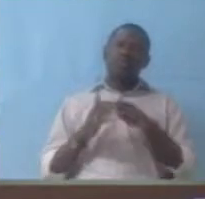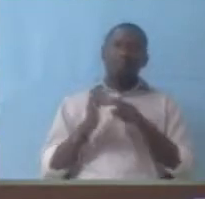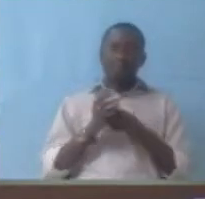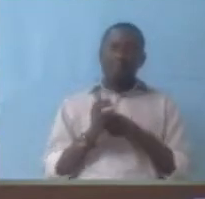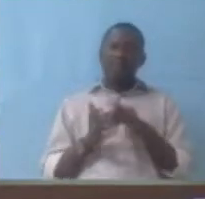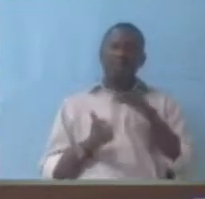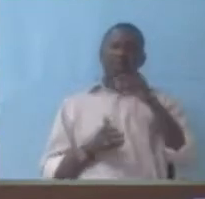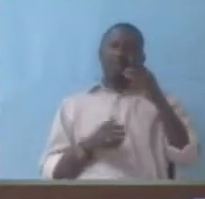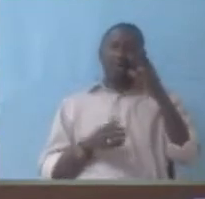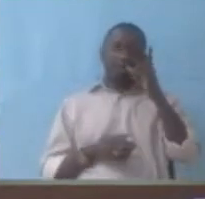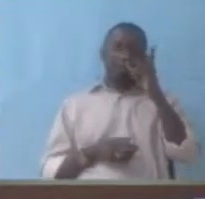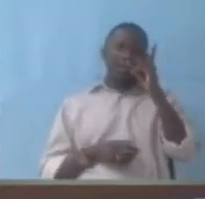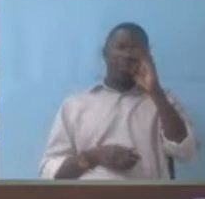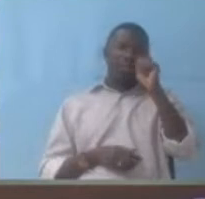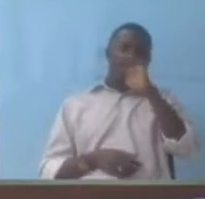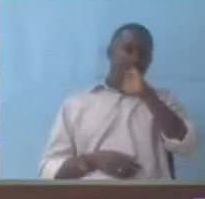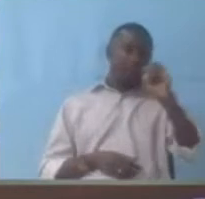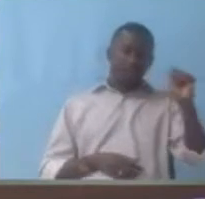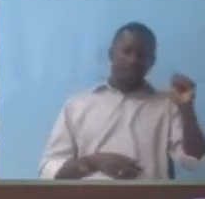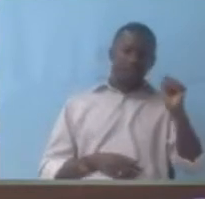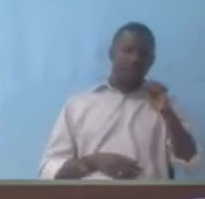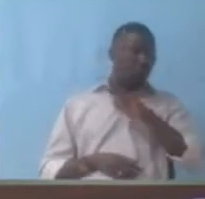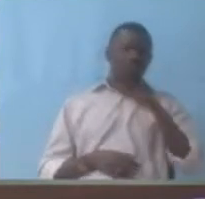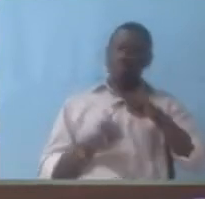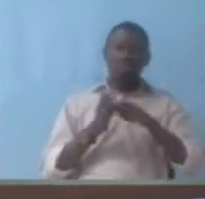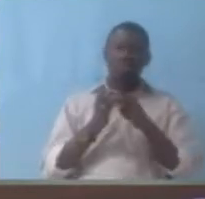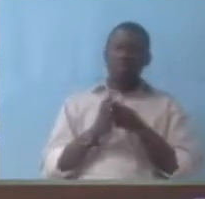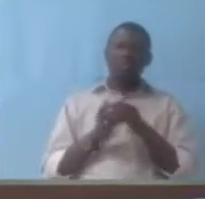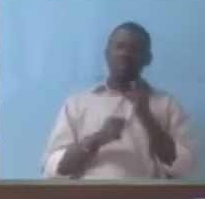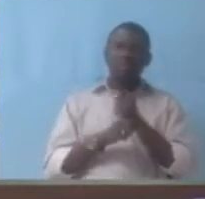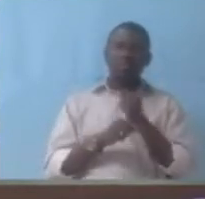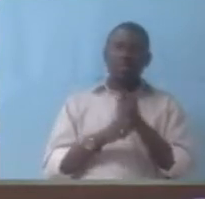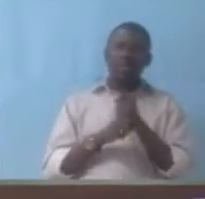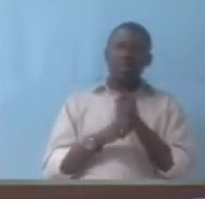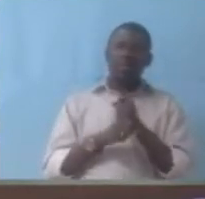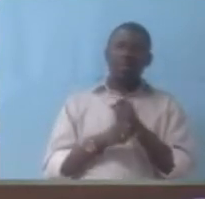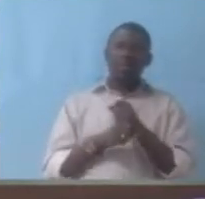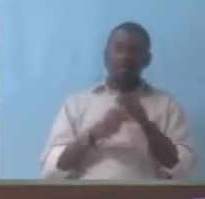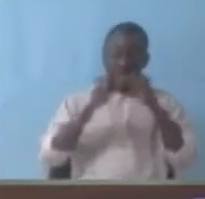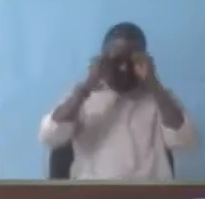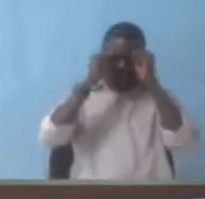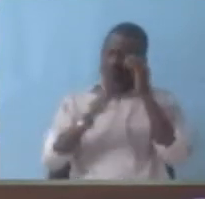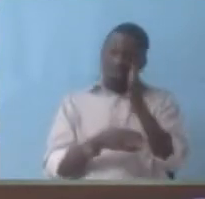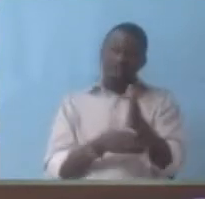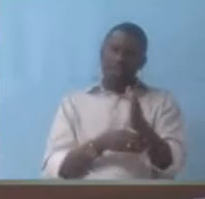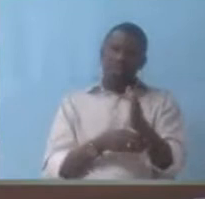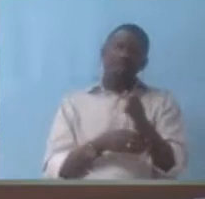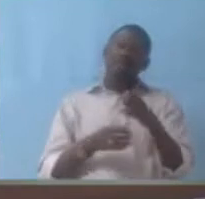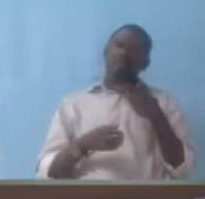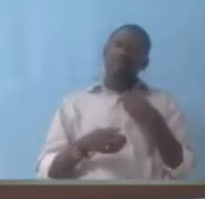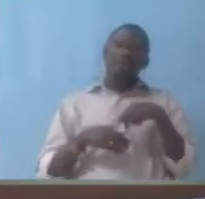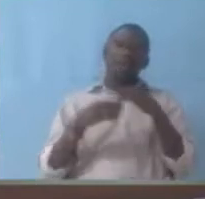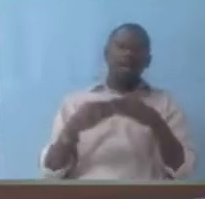not legitimize. Oto decree olubuka tilindi rote. The action of the military government. Mansike